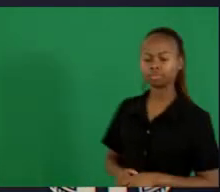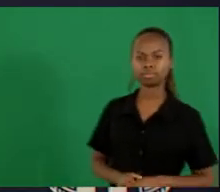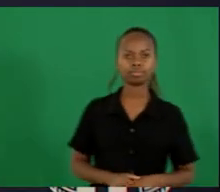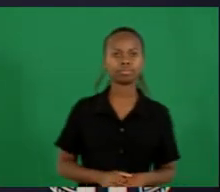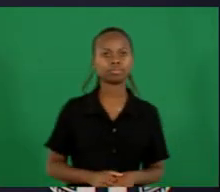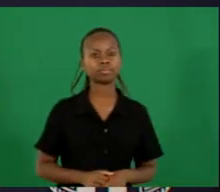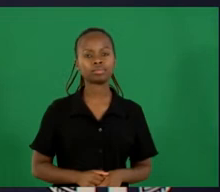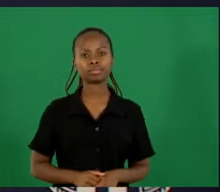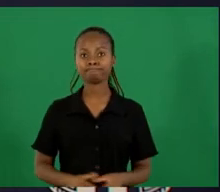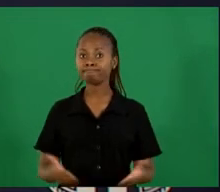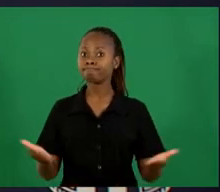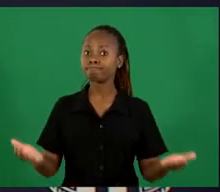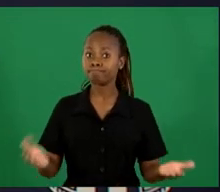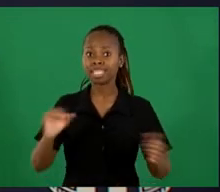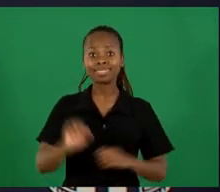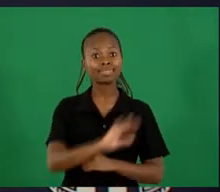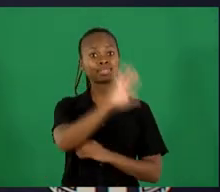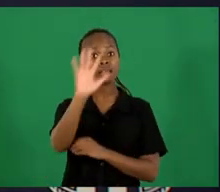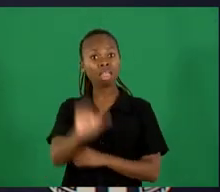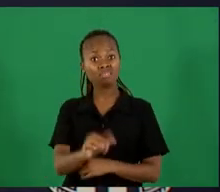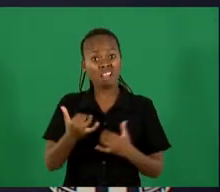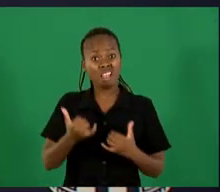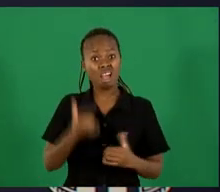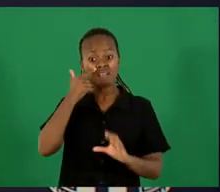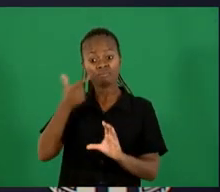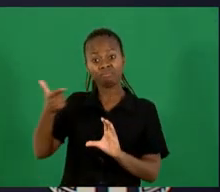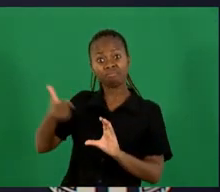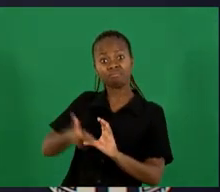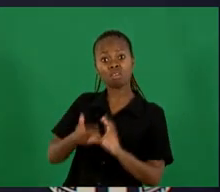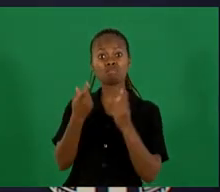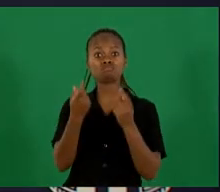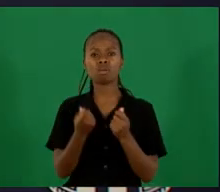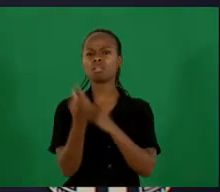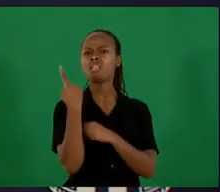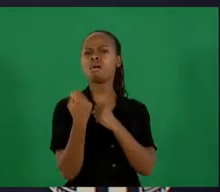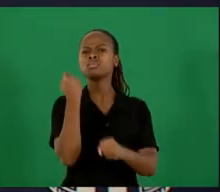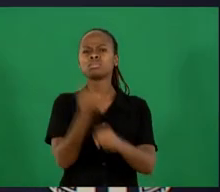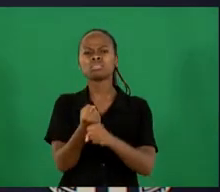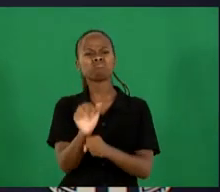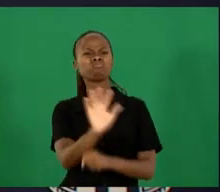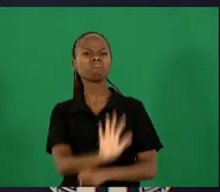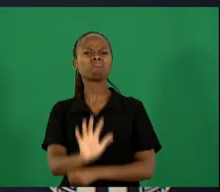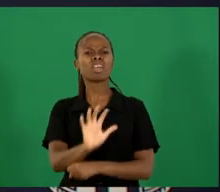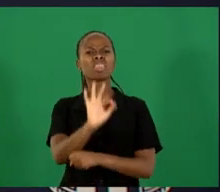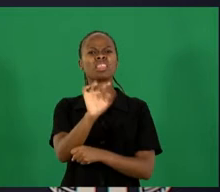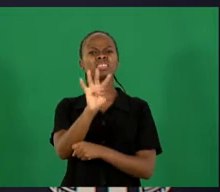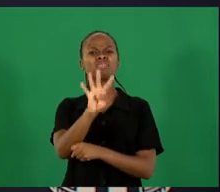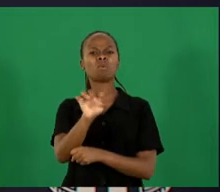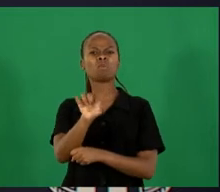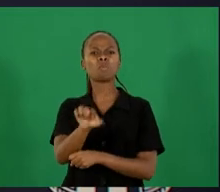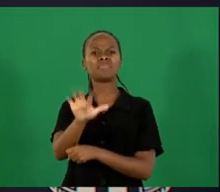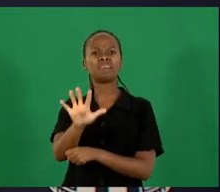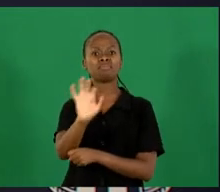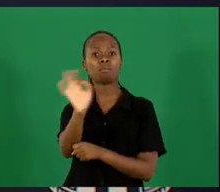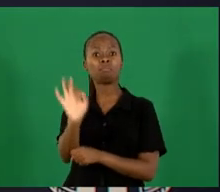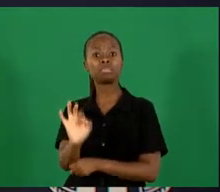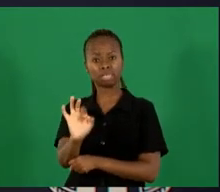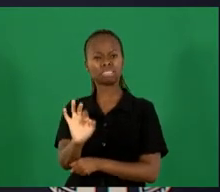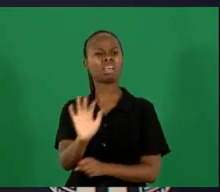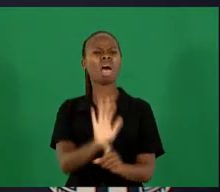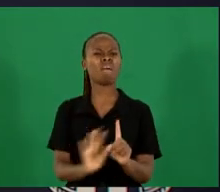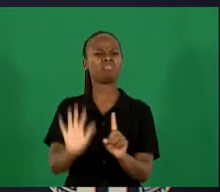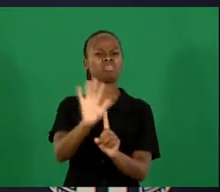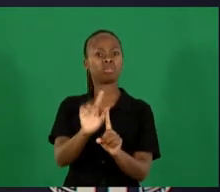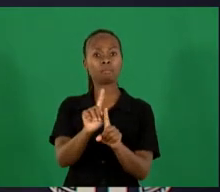Although South Africa's fuel price inflation for last year averaged 34.5%, it is expected to